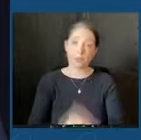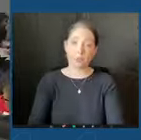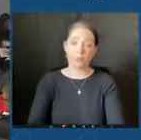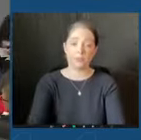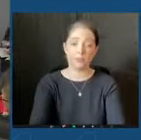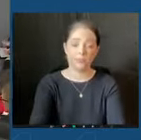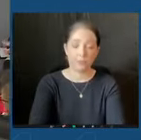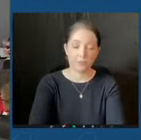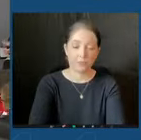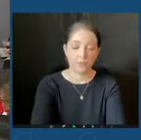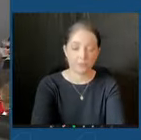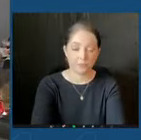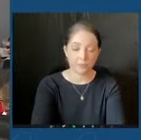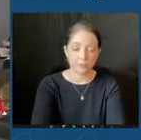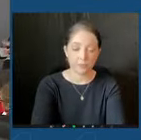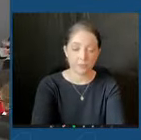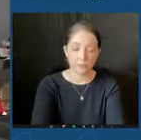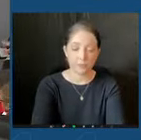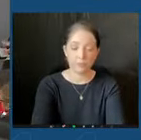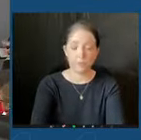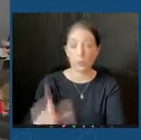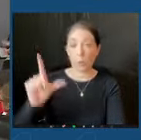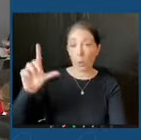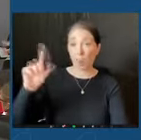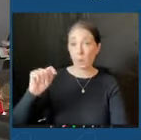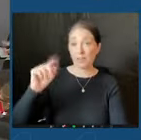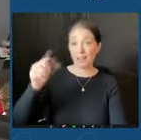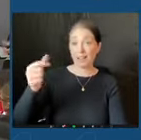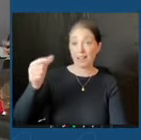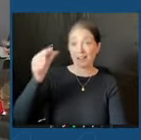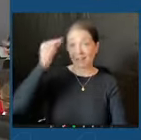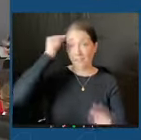Please welcome to the podium Lieutenant Governor Antonio Delgado.